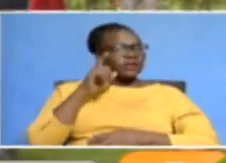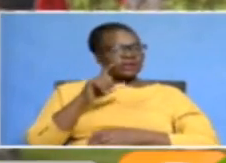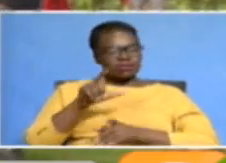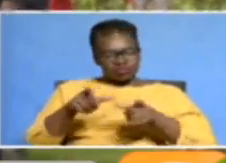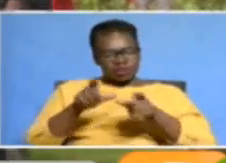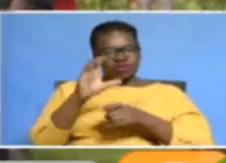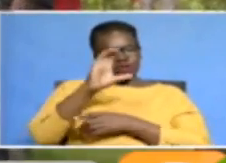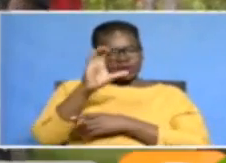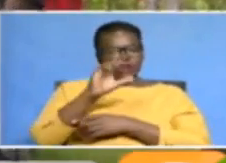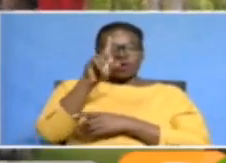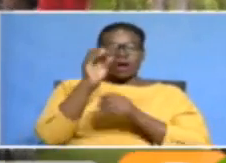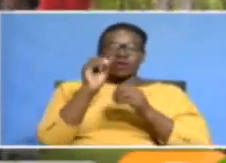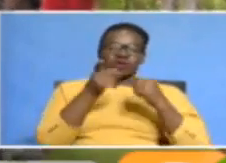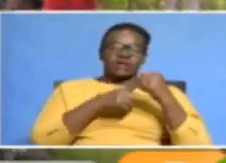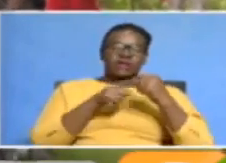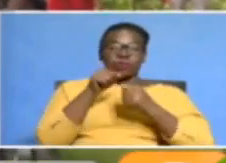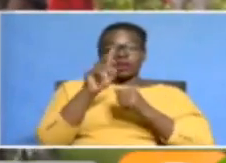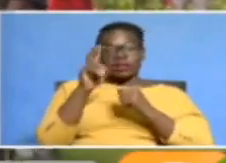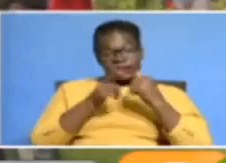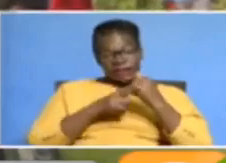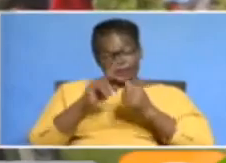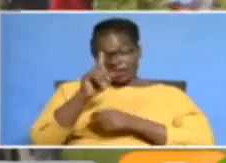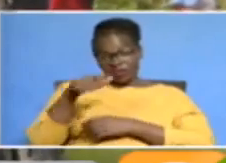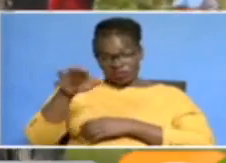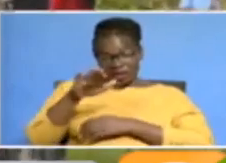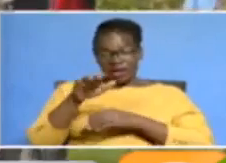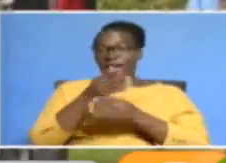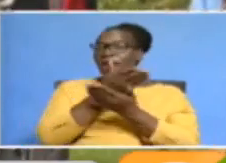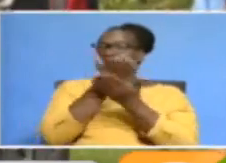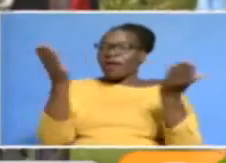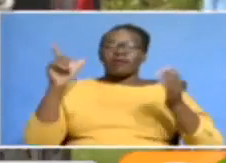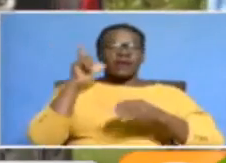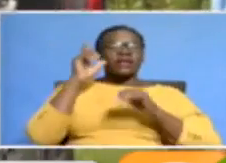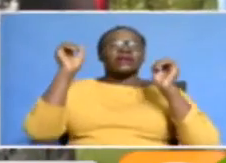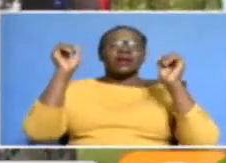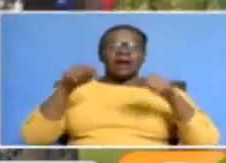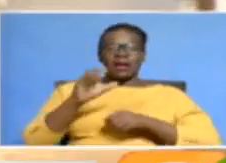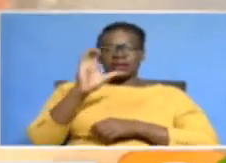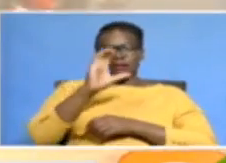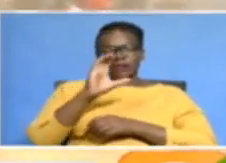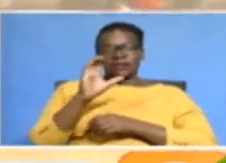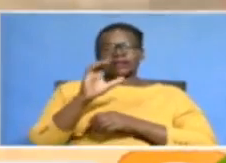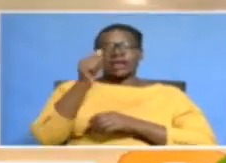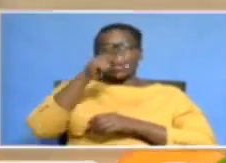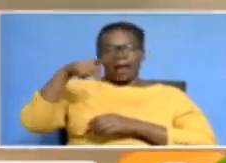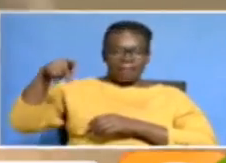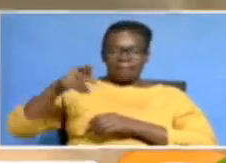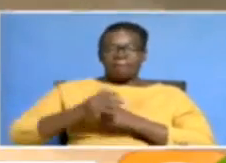Nairobi 106.7 FM, kila mahali unaweza ukatusikiza kwa Citizen Radio app.